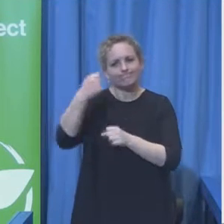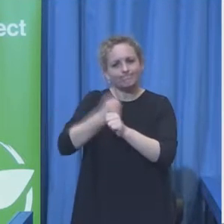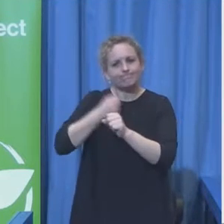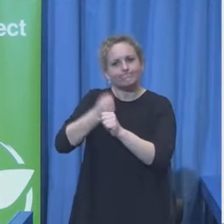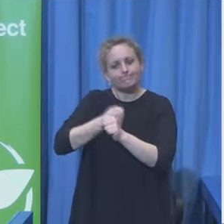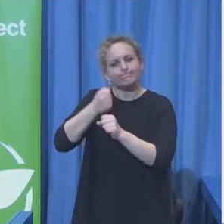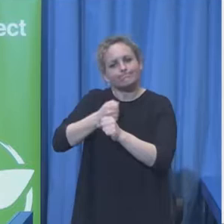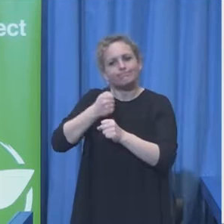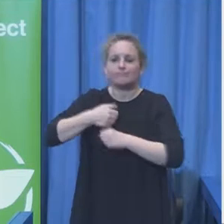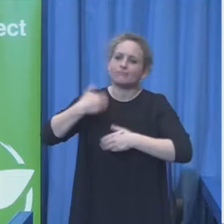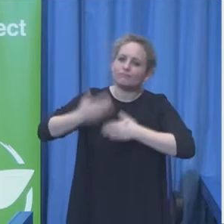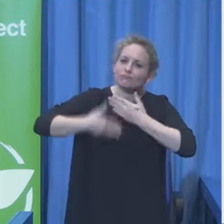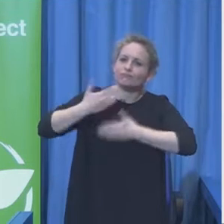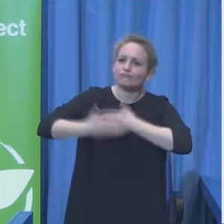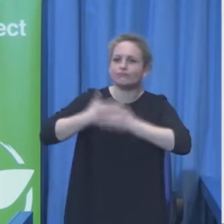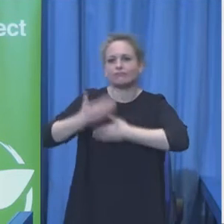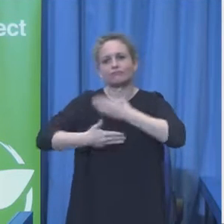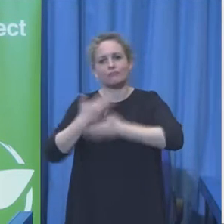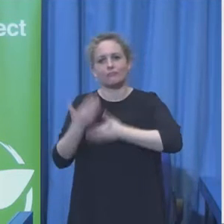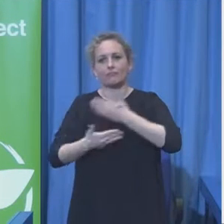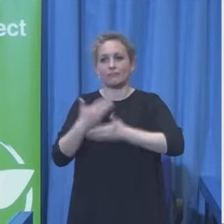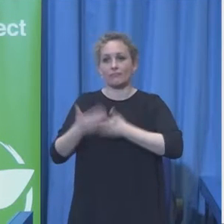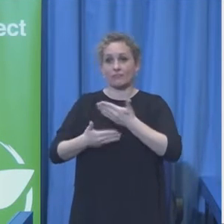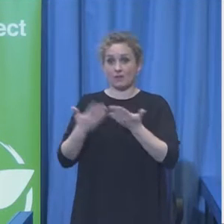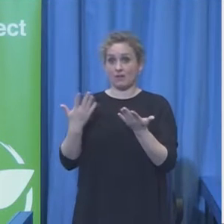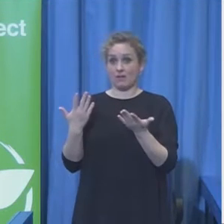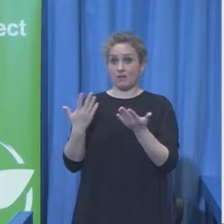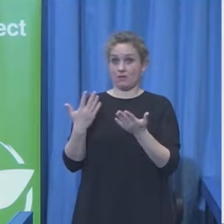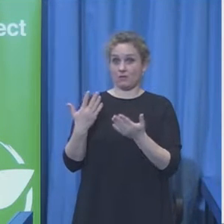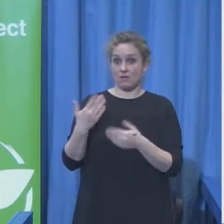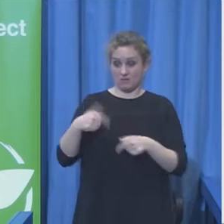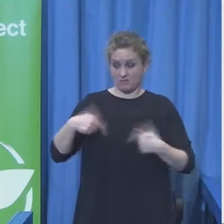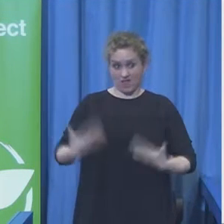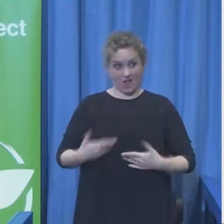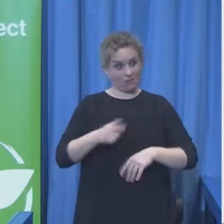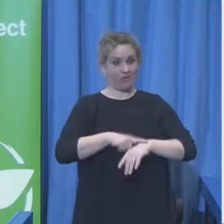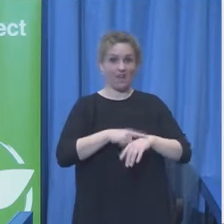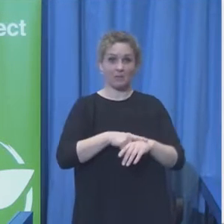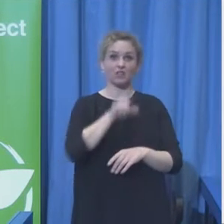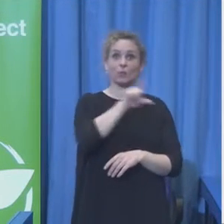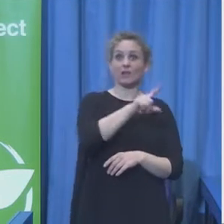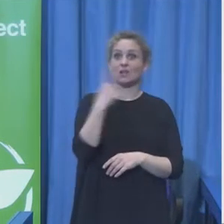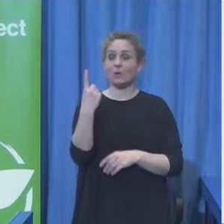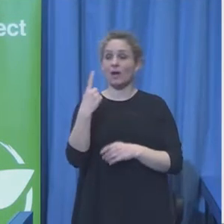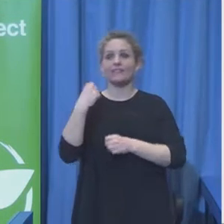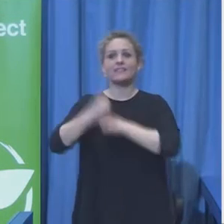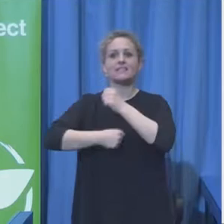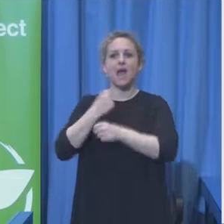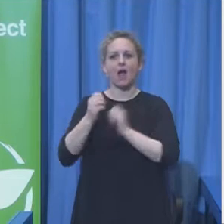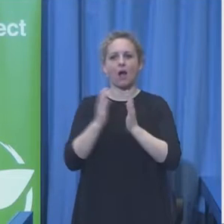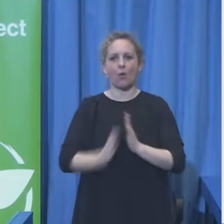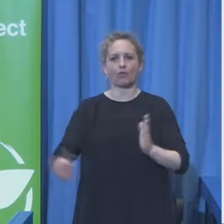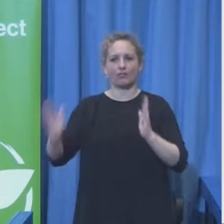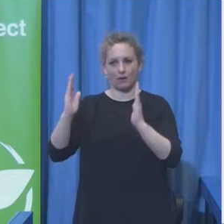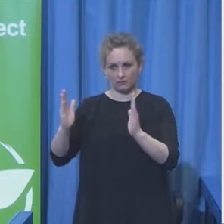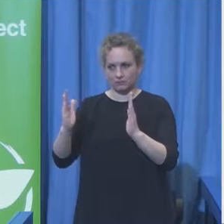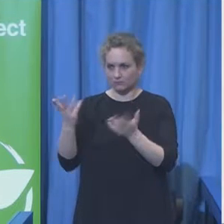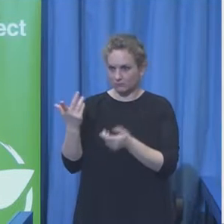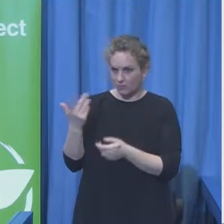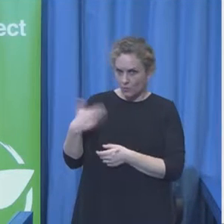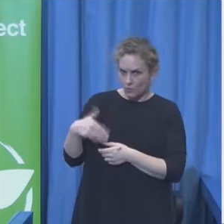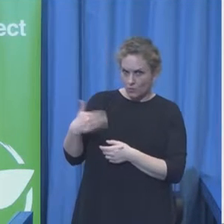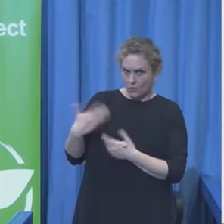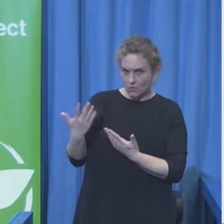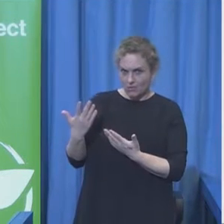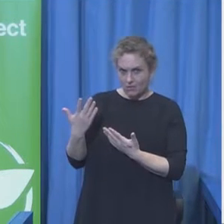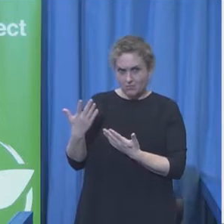century. We know what the unemployment numbers are. I won't repeat those. Other people have said those across the world, and in the United States, it's no different